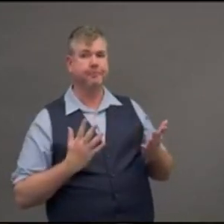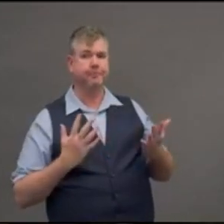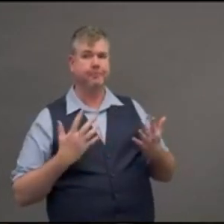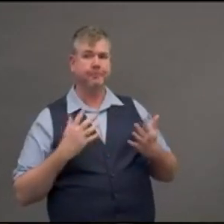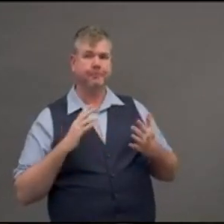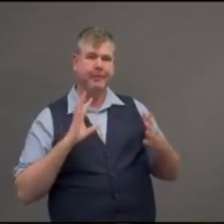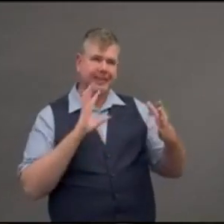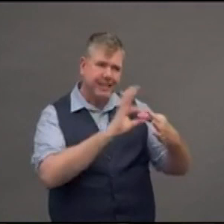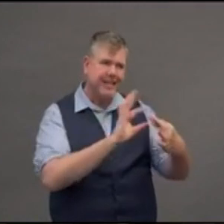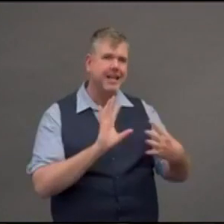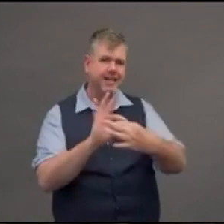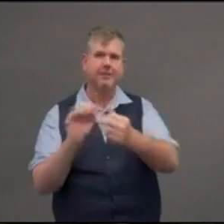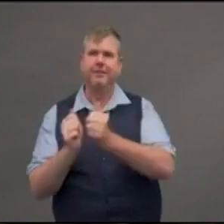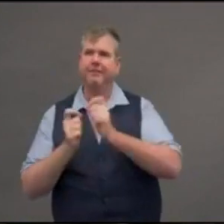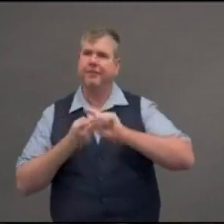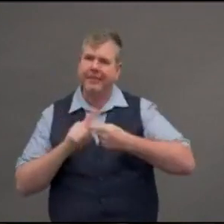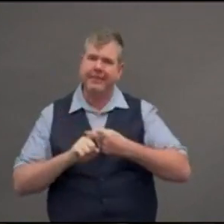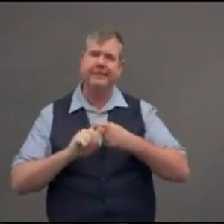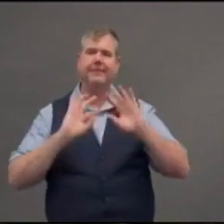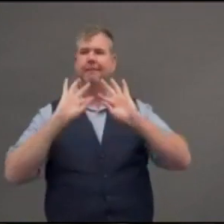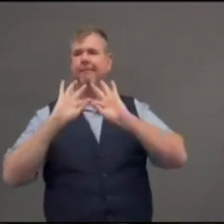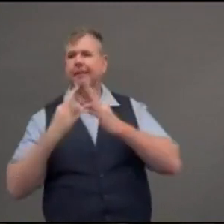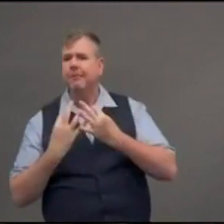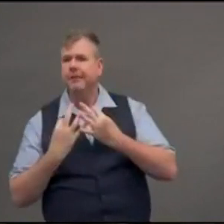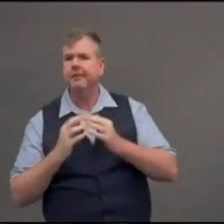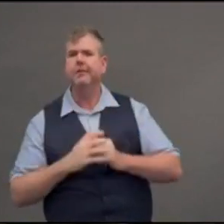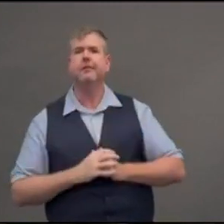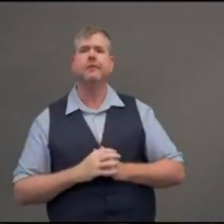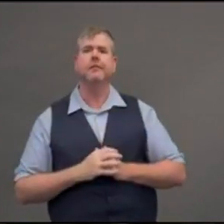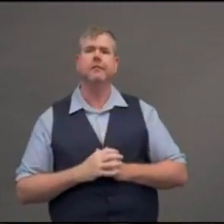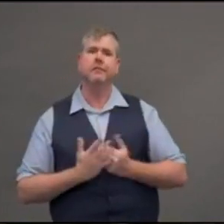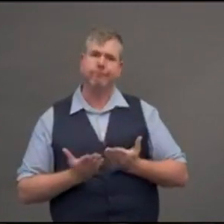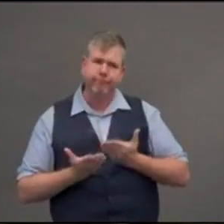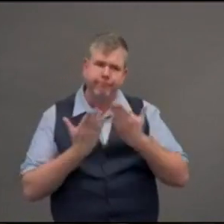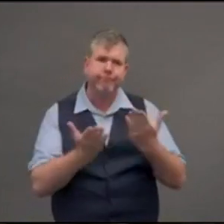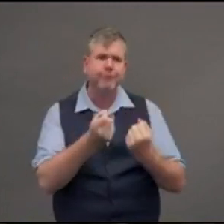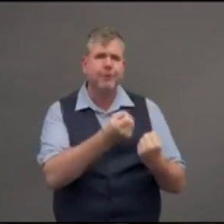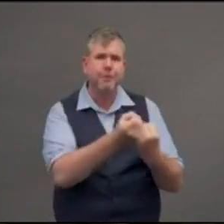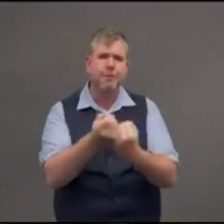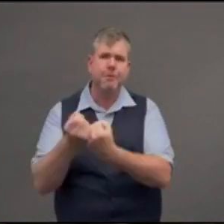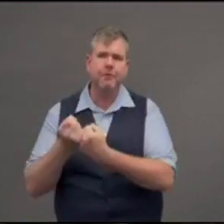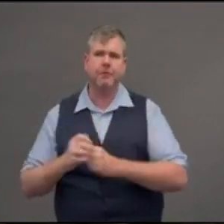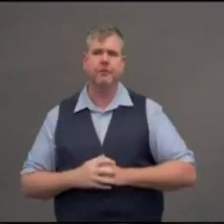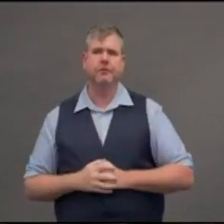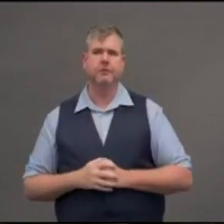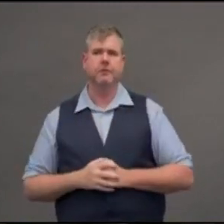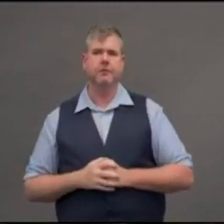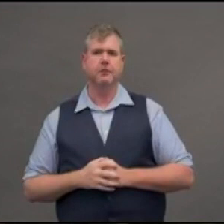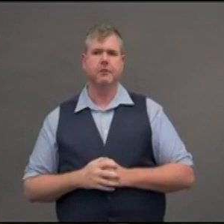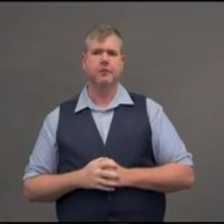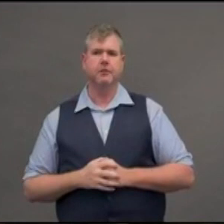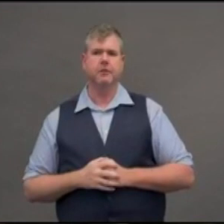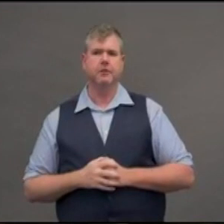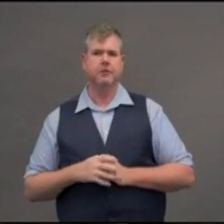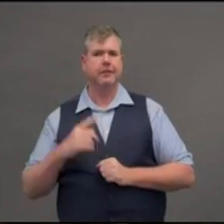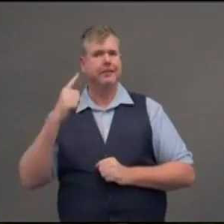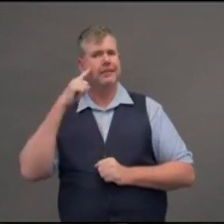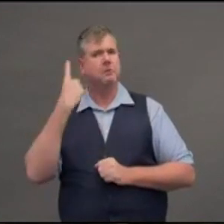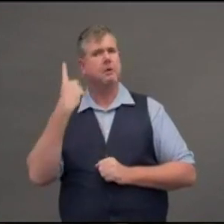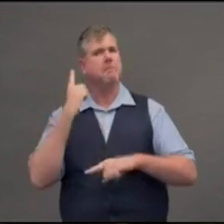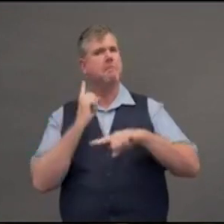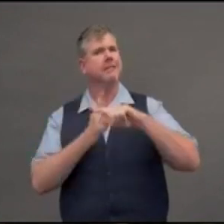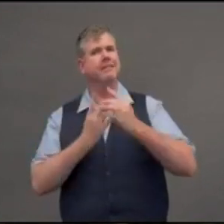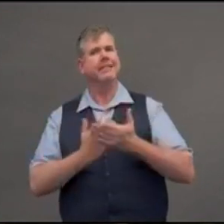or family to offer support. Also, I think one good thing that they can do is like maybe try